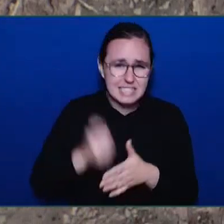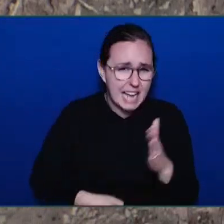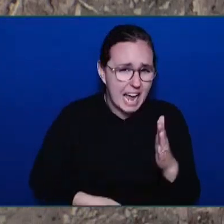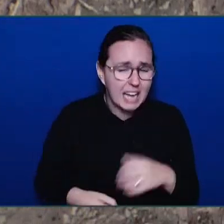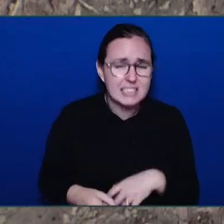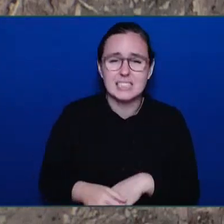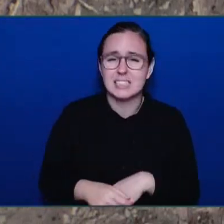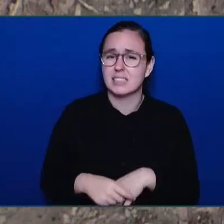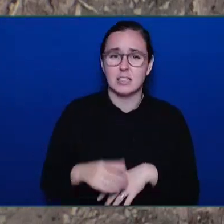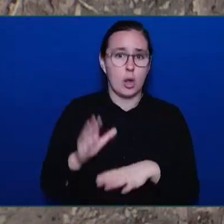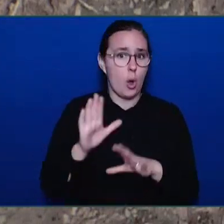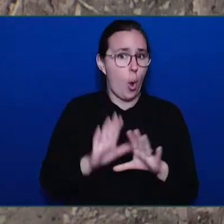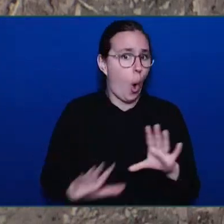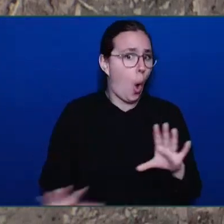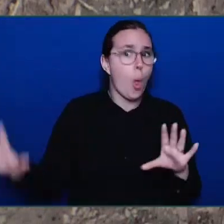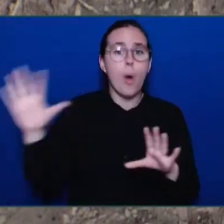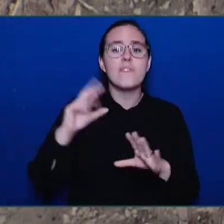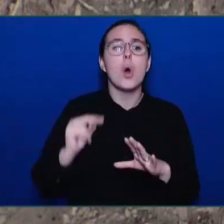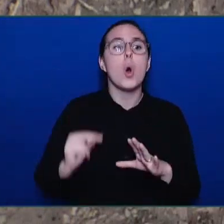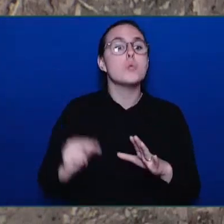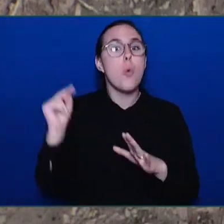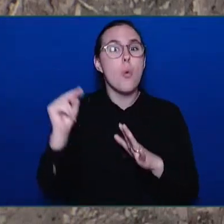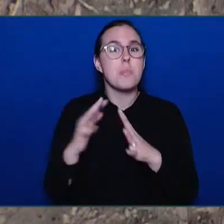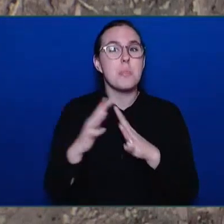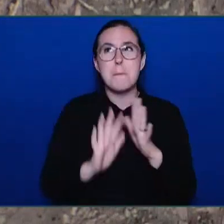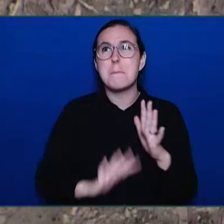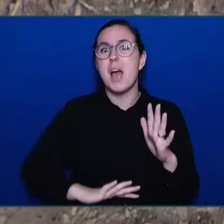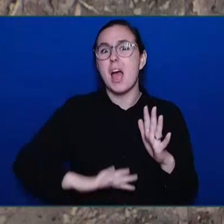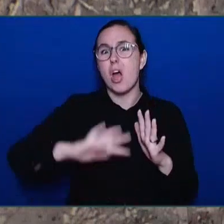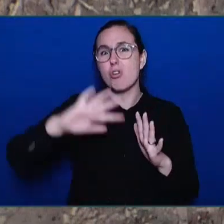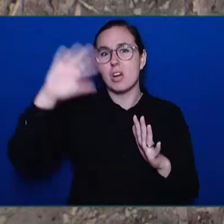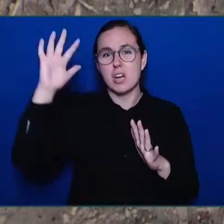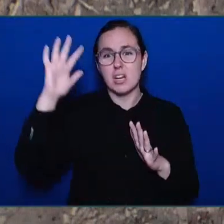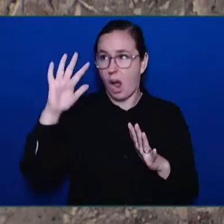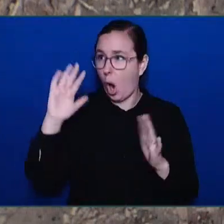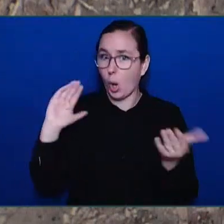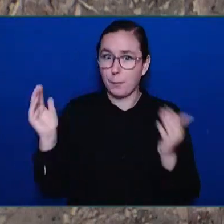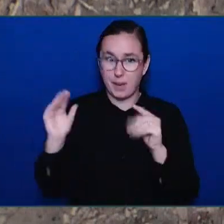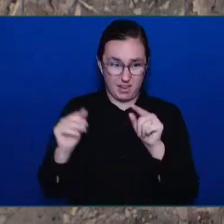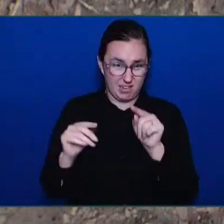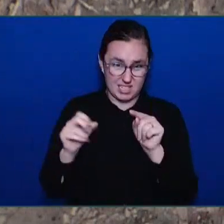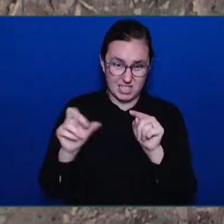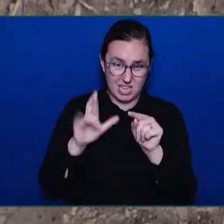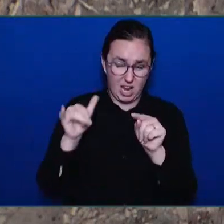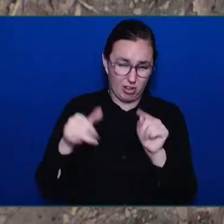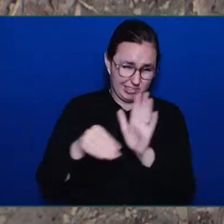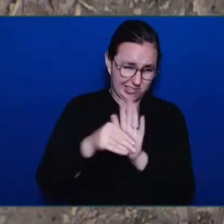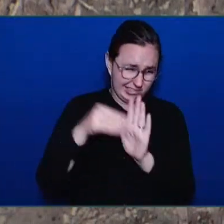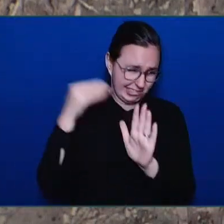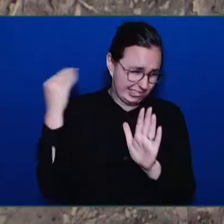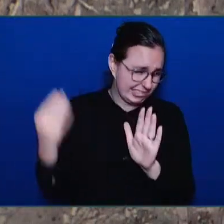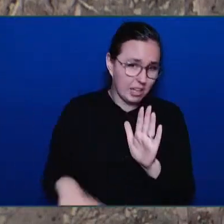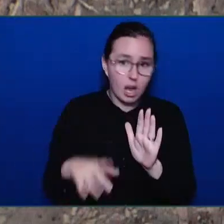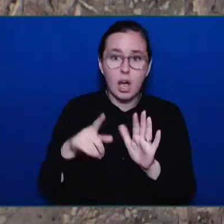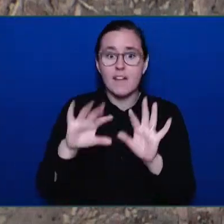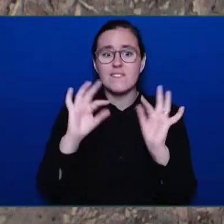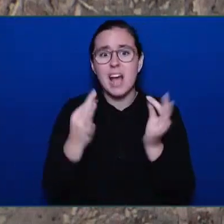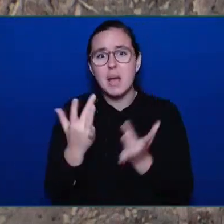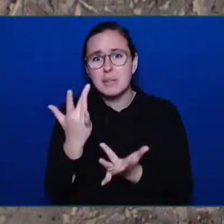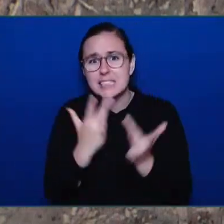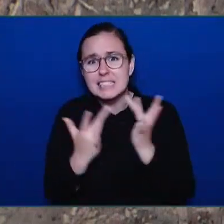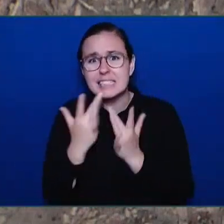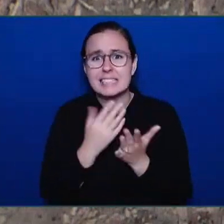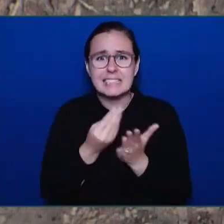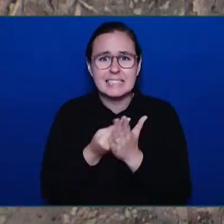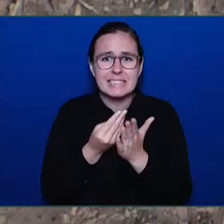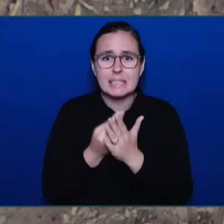away from not being able to meet their family budgets. And now under this NDP, they're facing a record almost